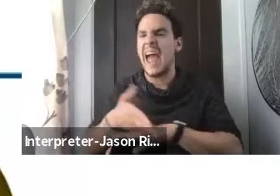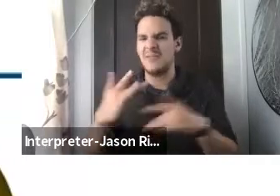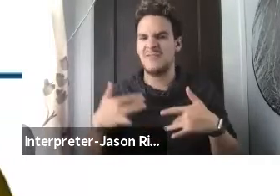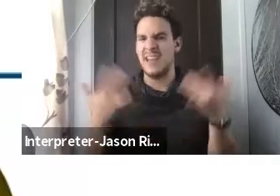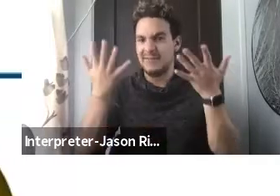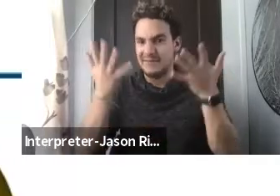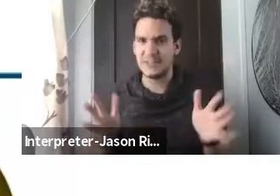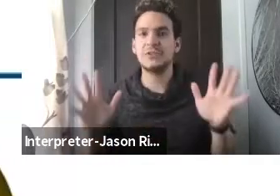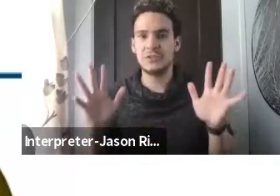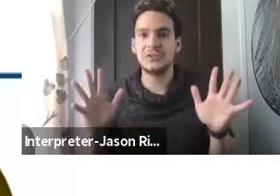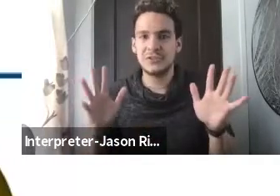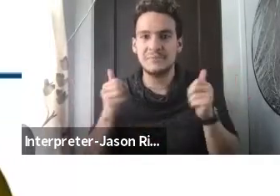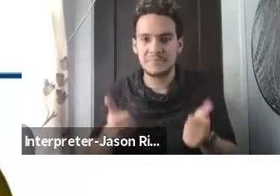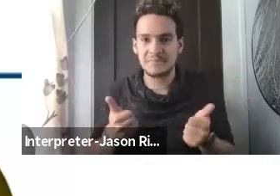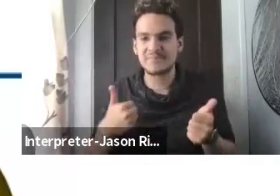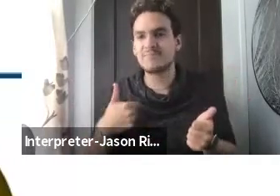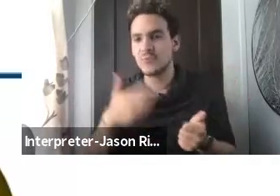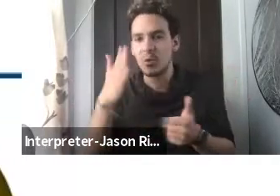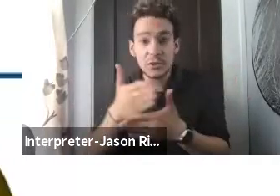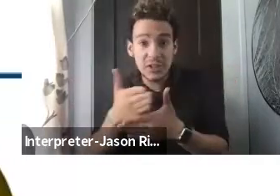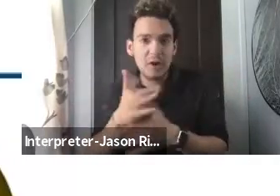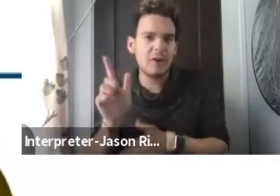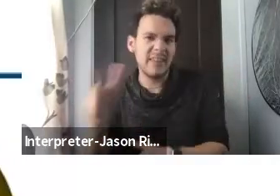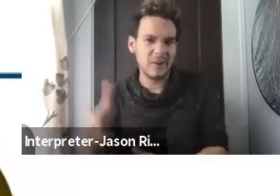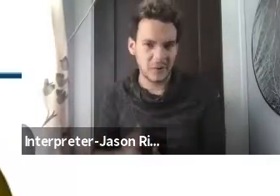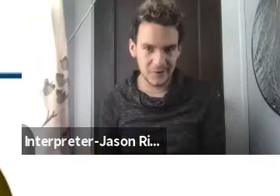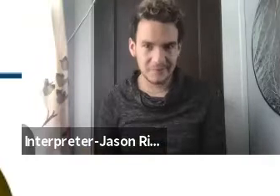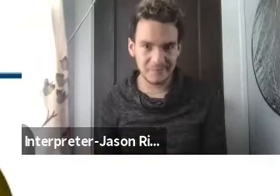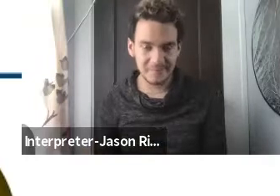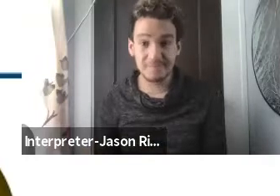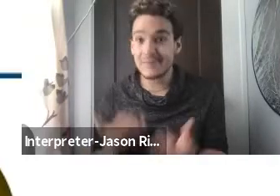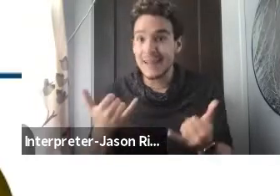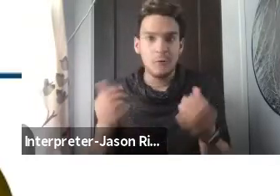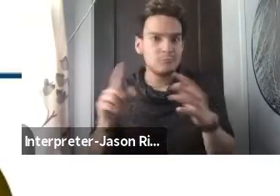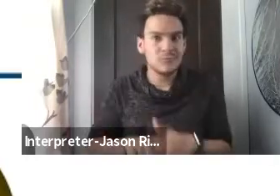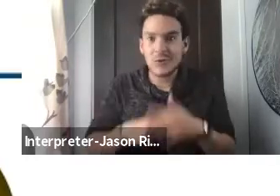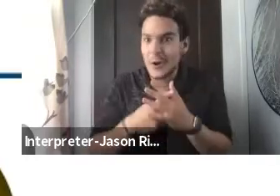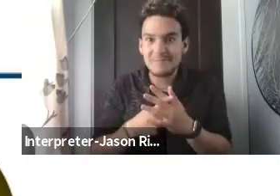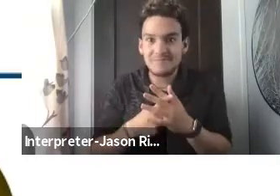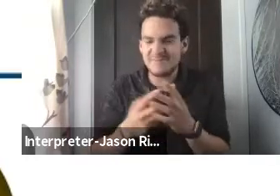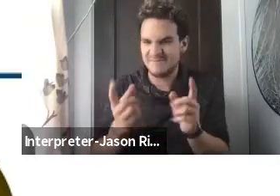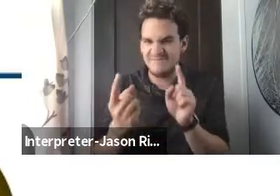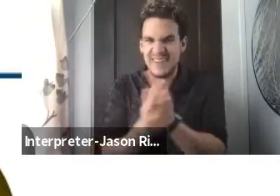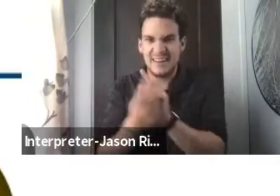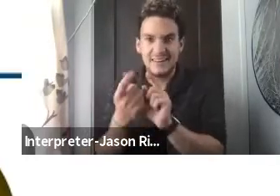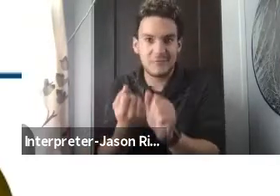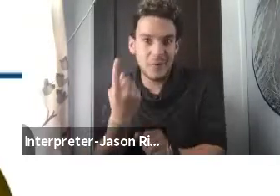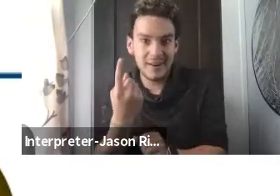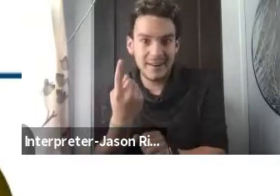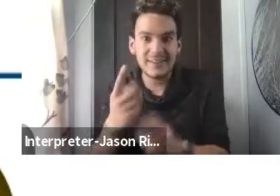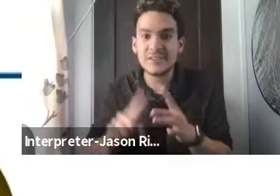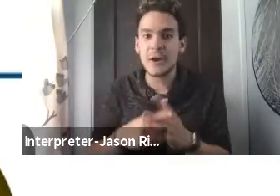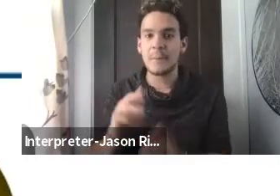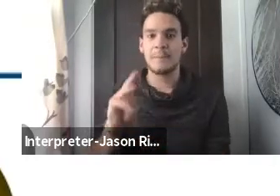has concluded, and we will share those later. So let's kick things off and meet our panelists. We'll start with